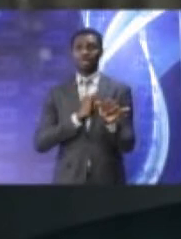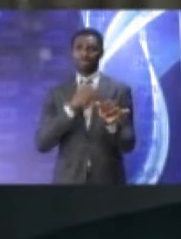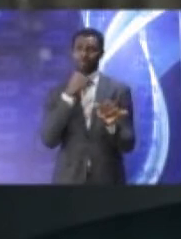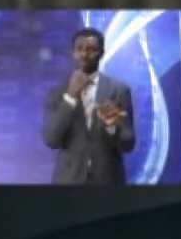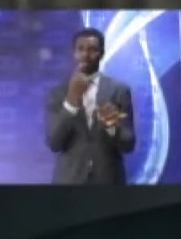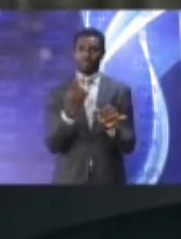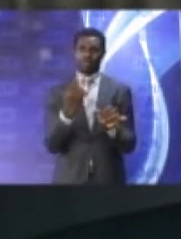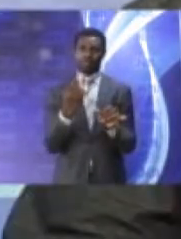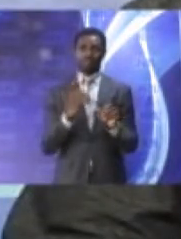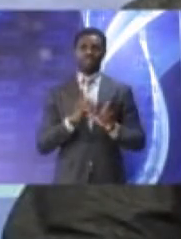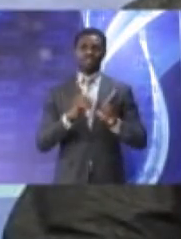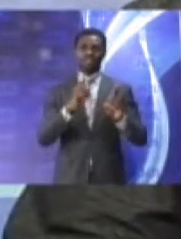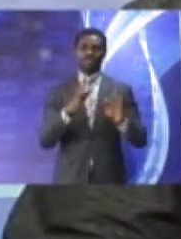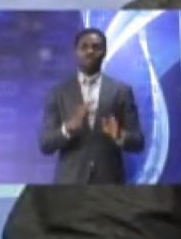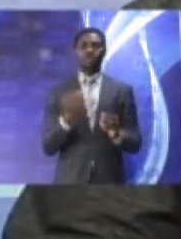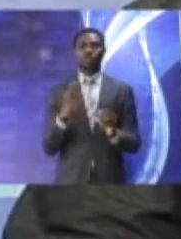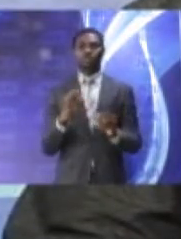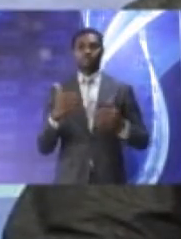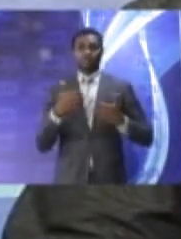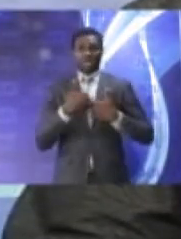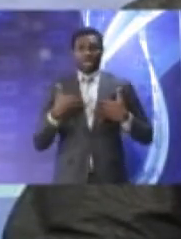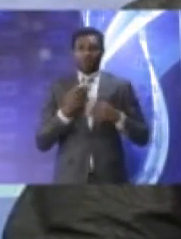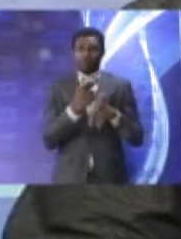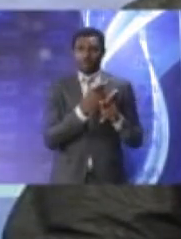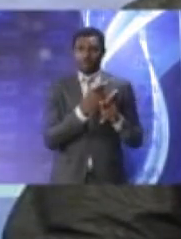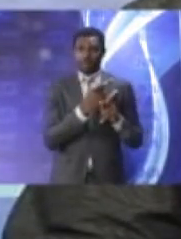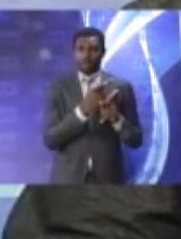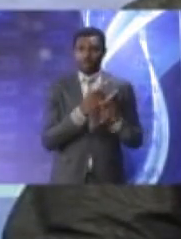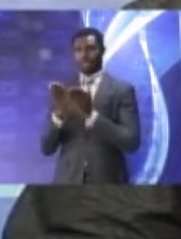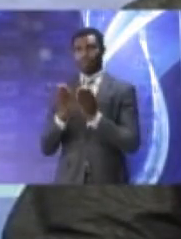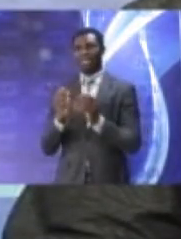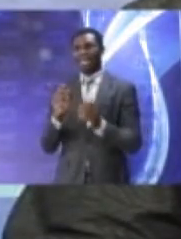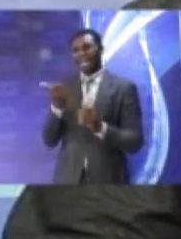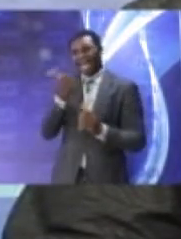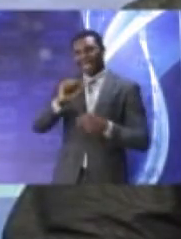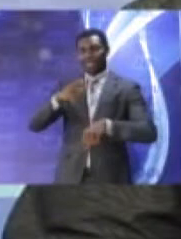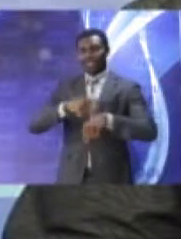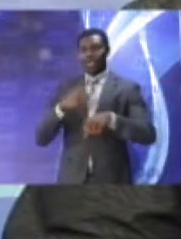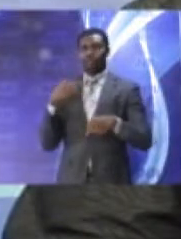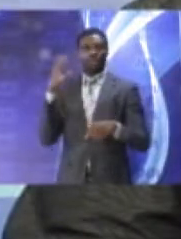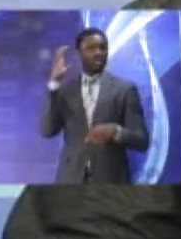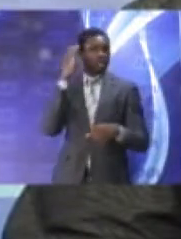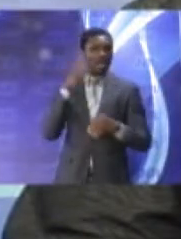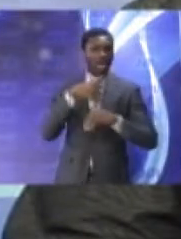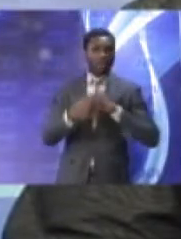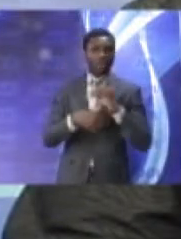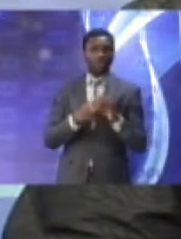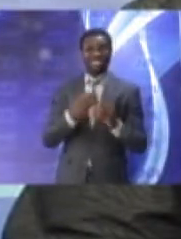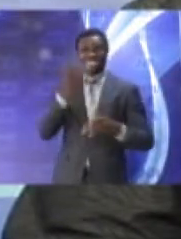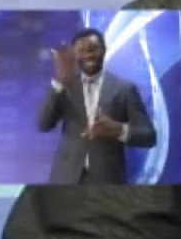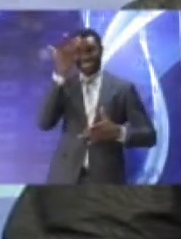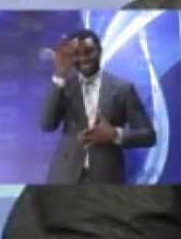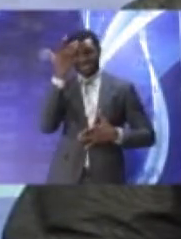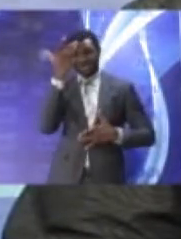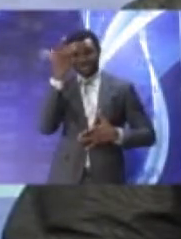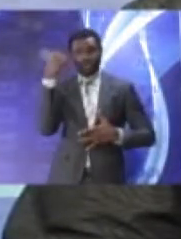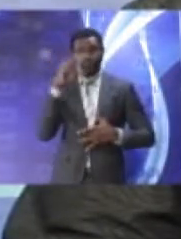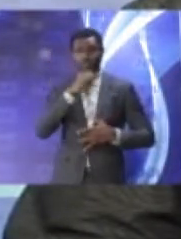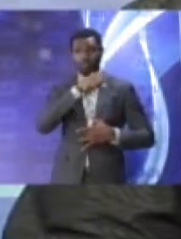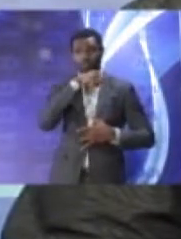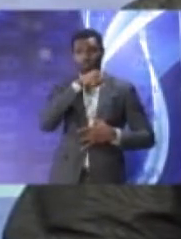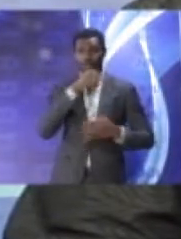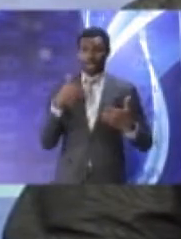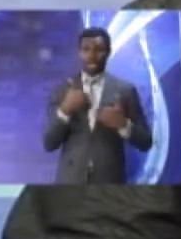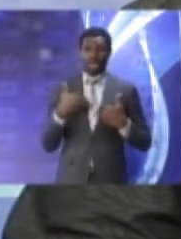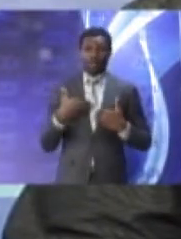of Various Services, anytime we receive an outbreak, we activate our disease investigation and containment team in each of the states in